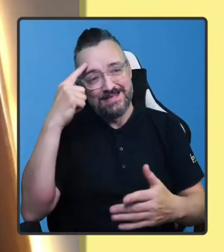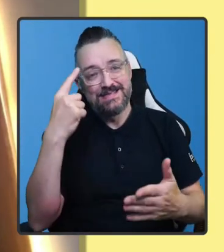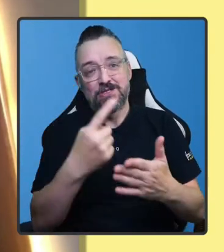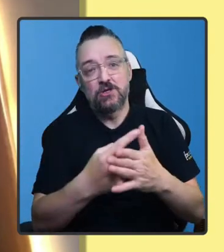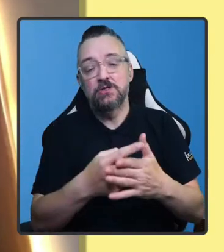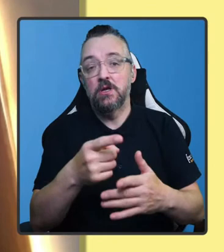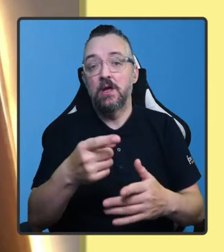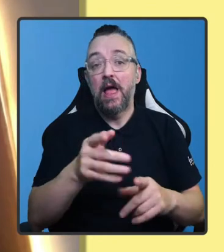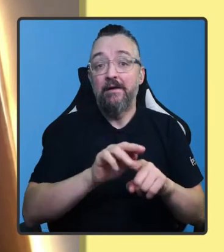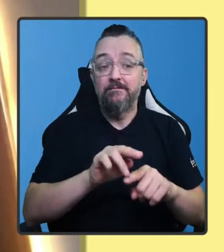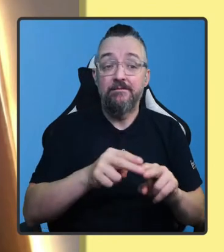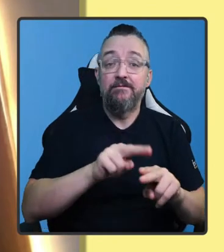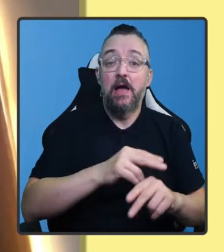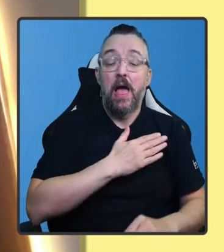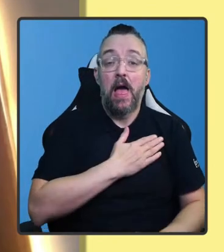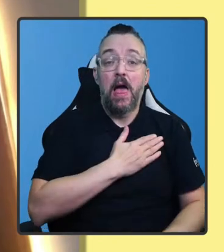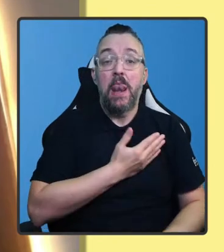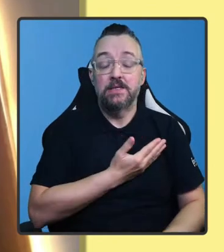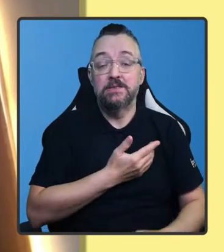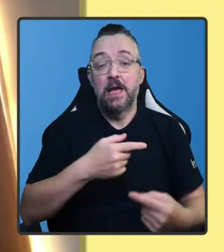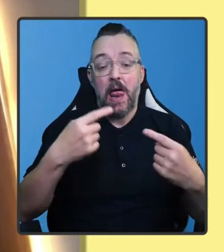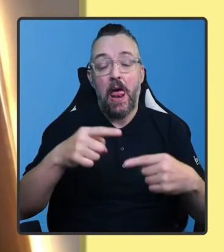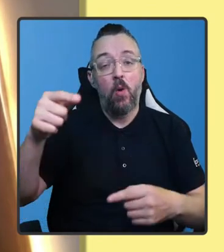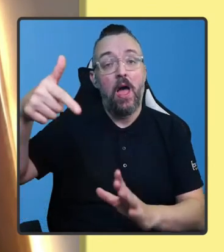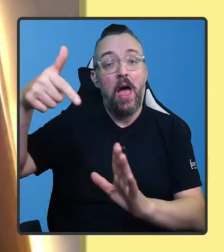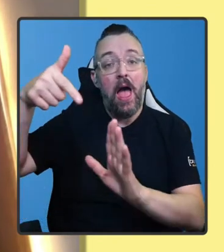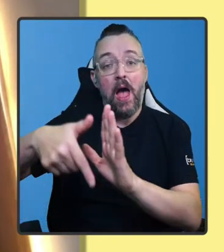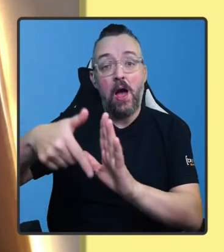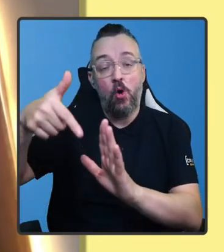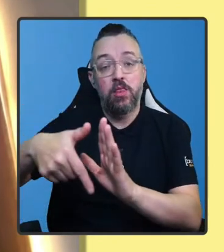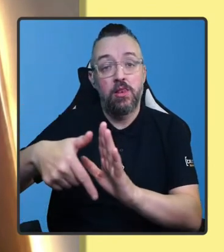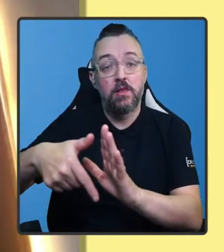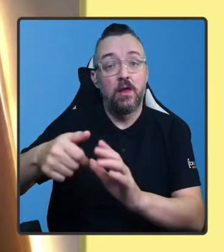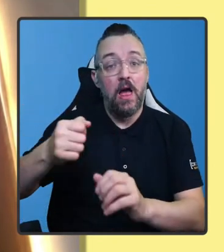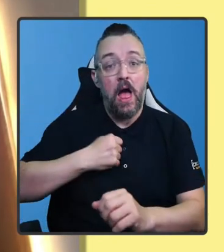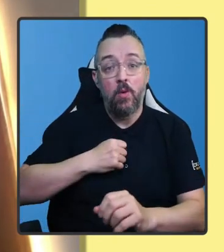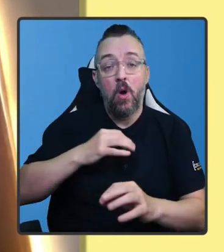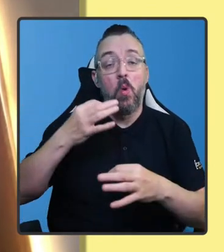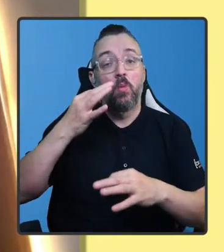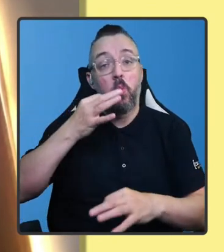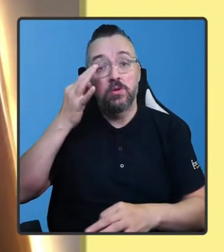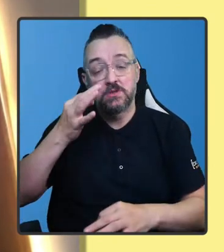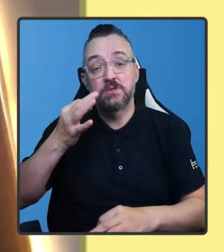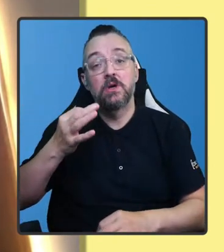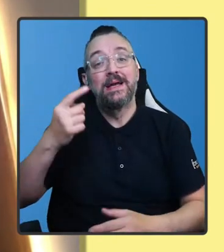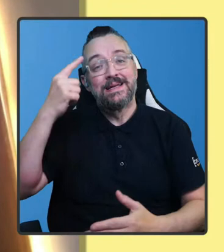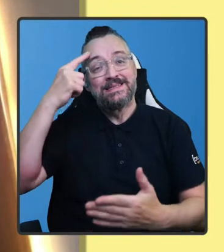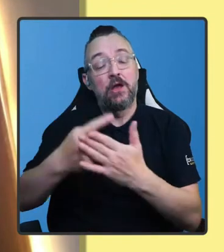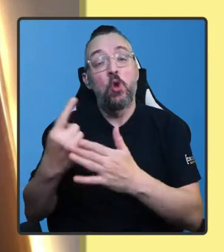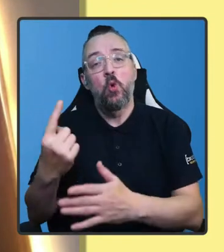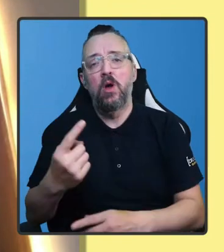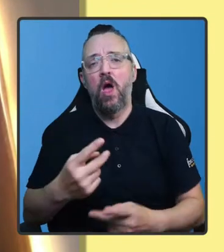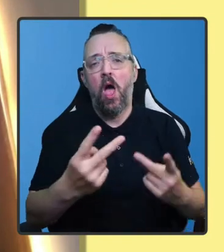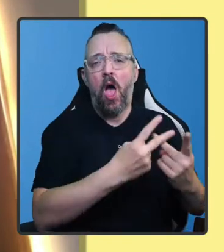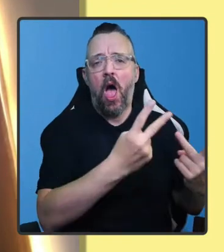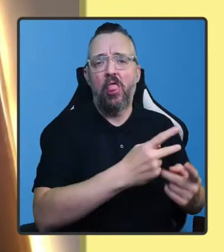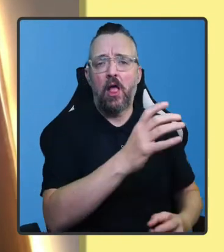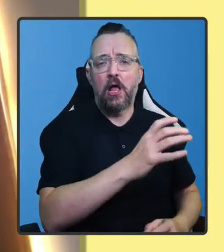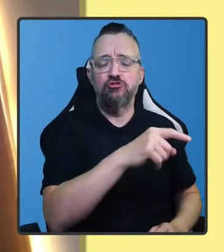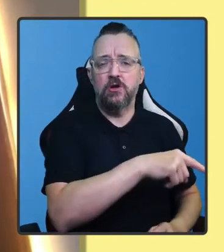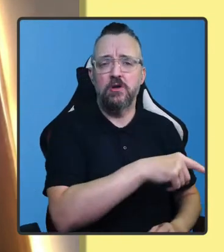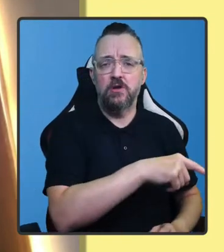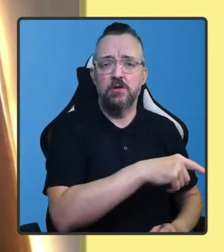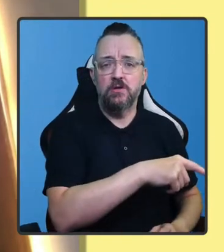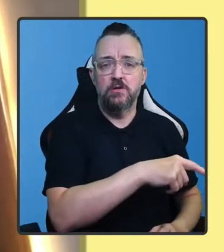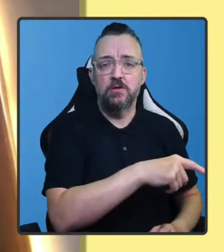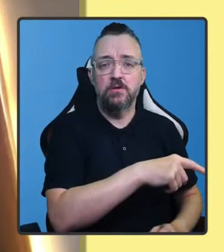is granted for an oil rig in our waters is being made by another country. Please let me be clear on